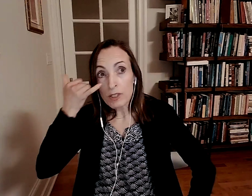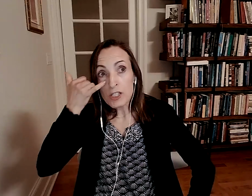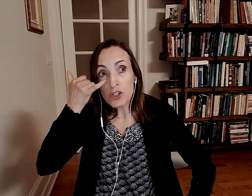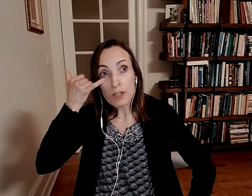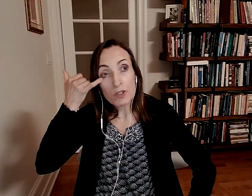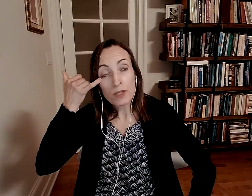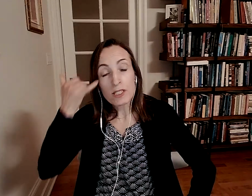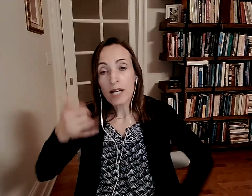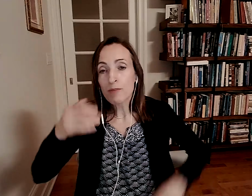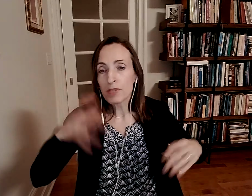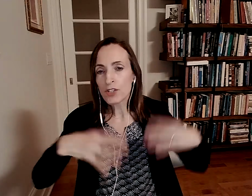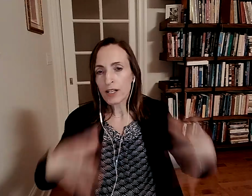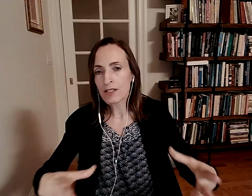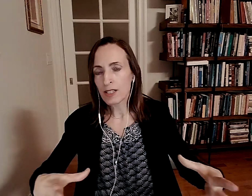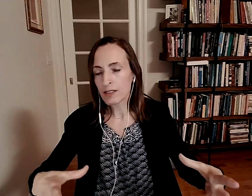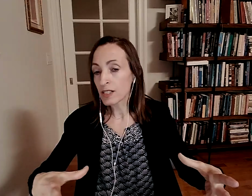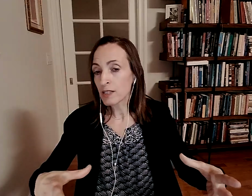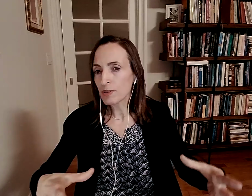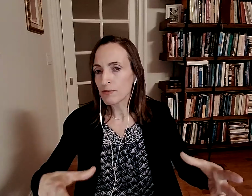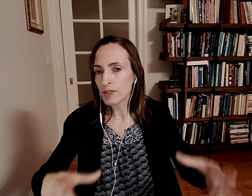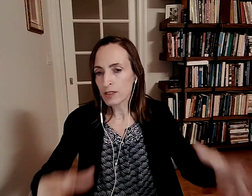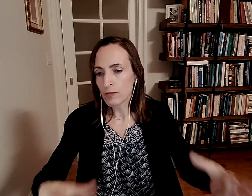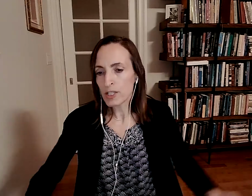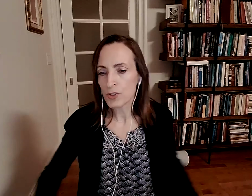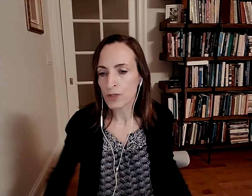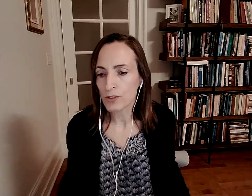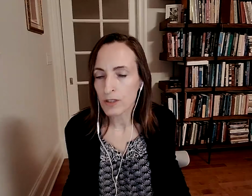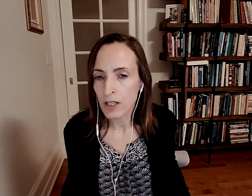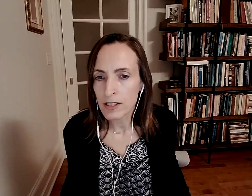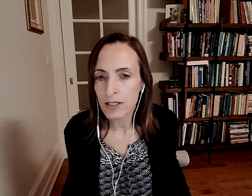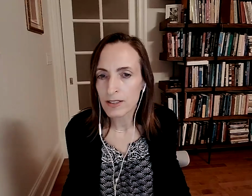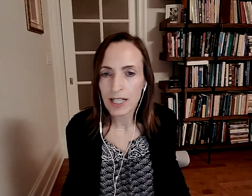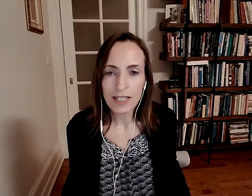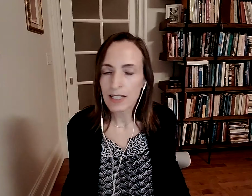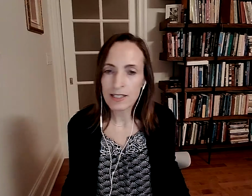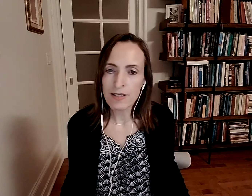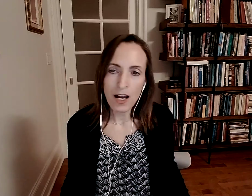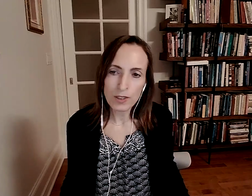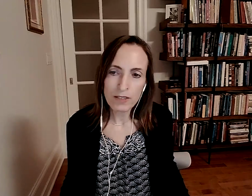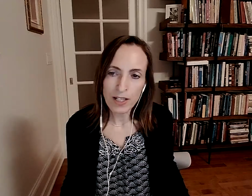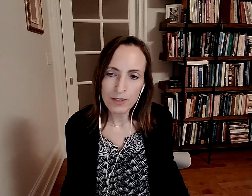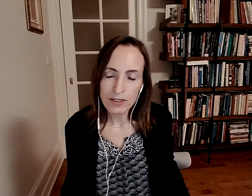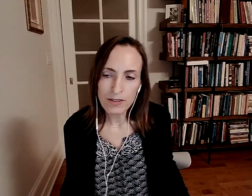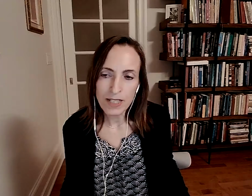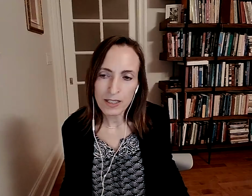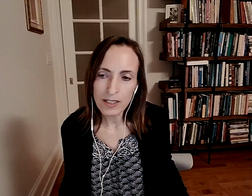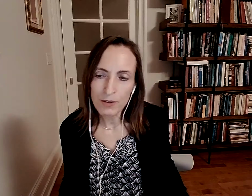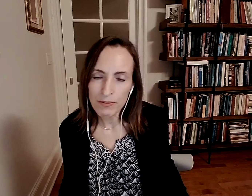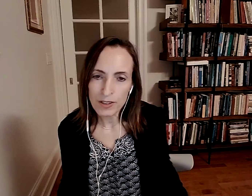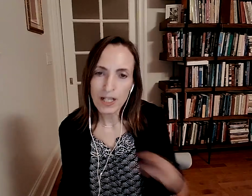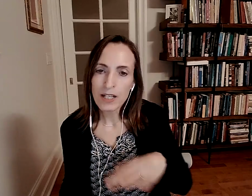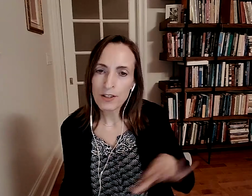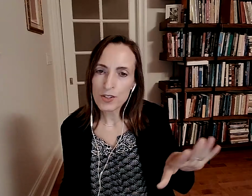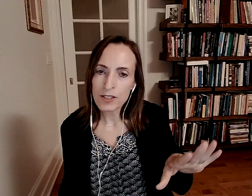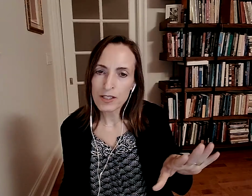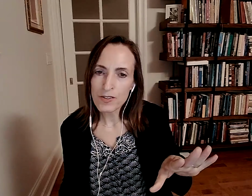expected relationship between the type of pitch accent and the type of information structure context is not really found in these data.